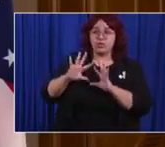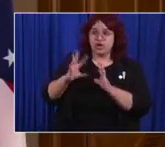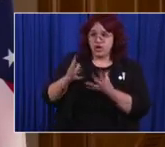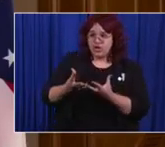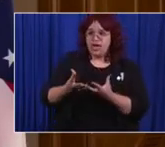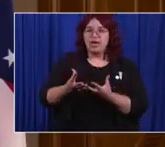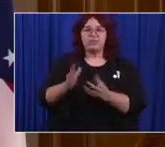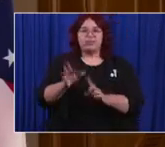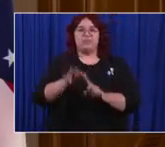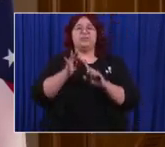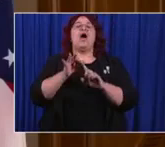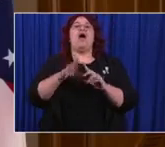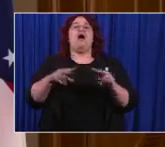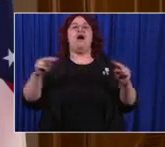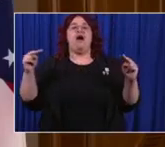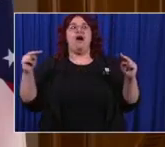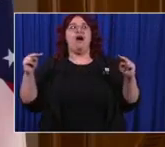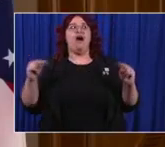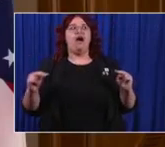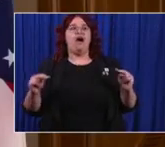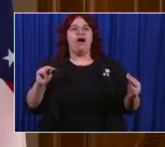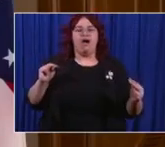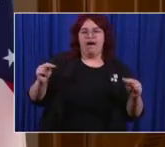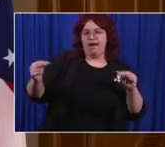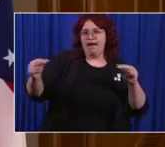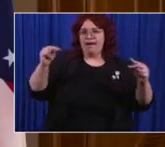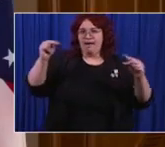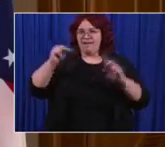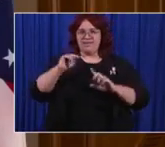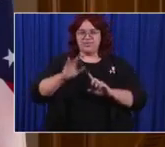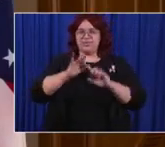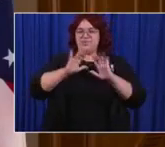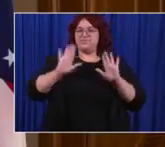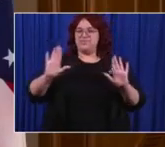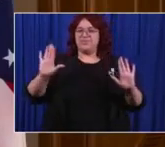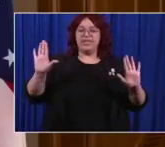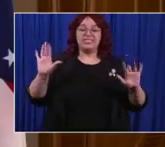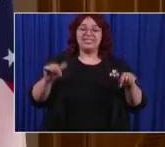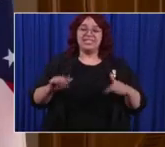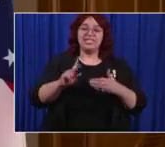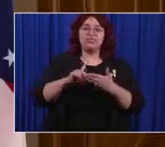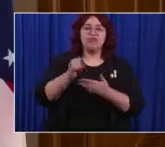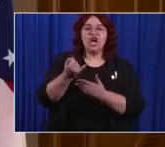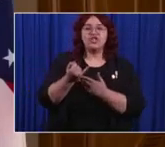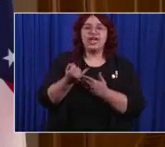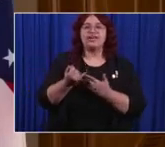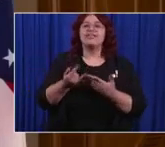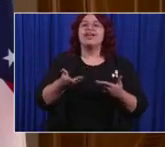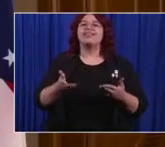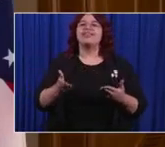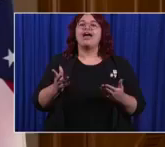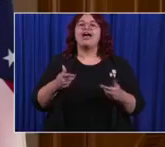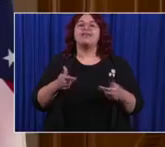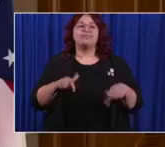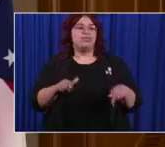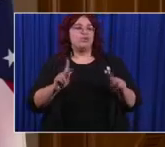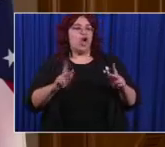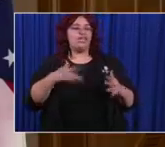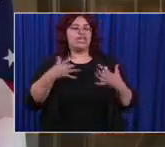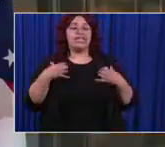different, it is a project that is uniting people, healing, and is spreading hope. Let's take a